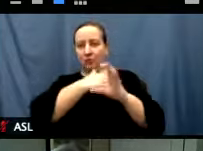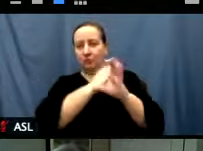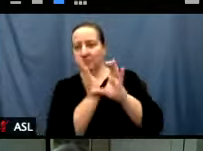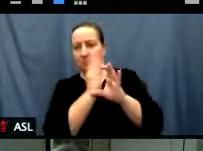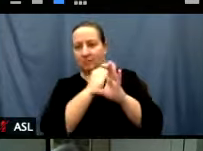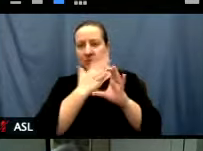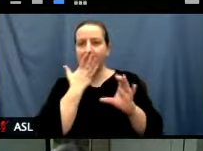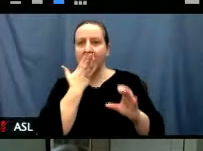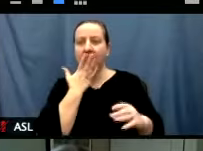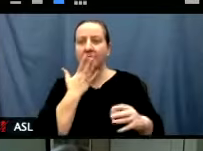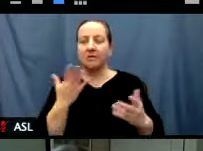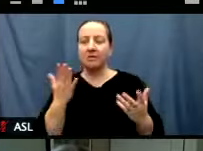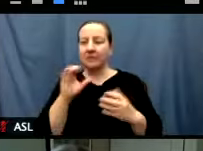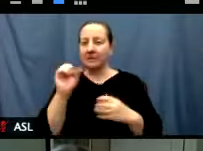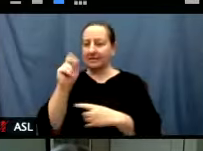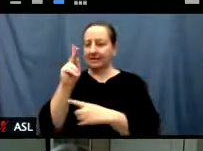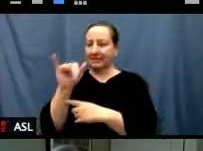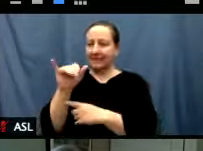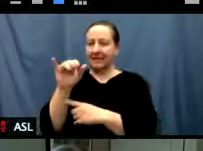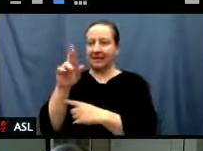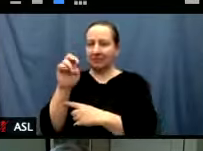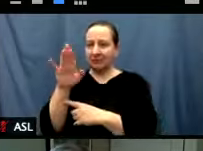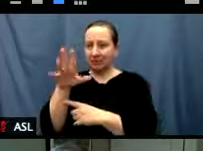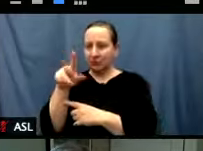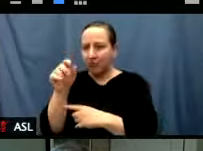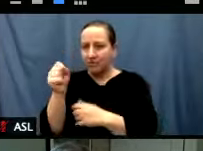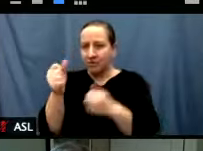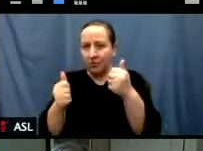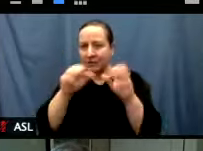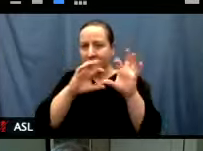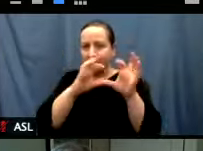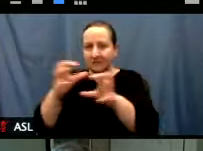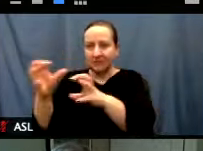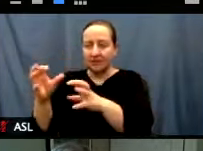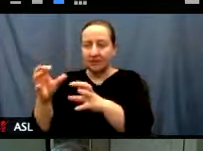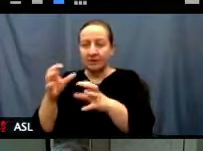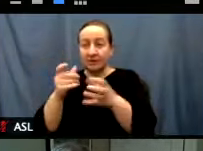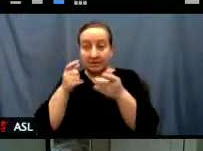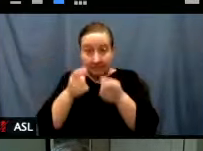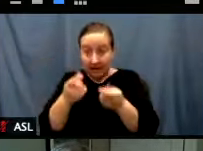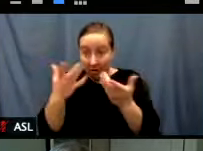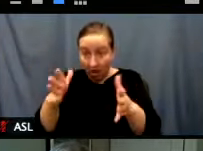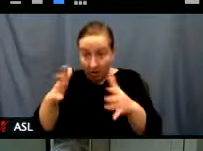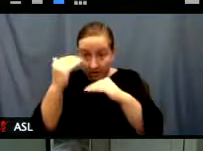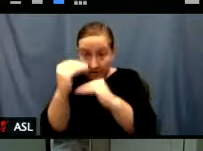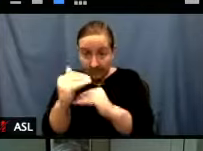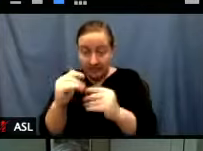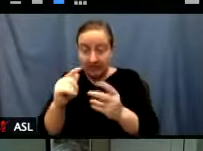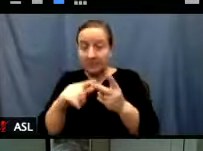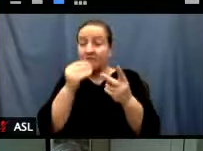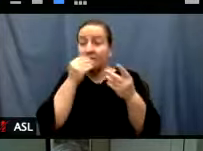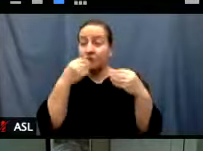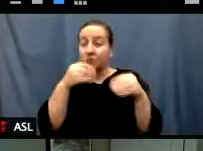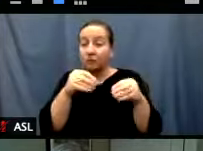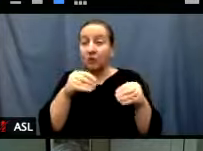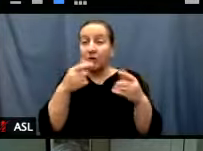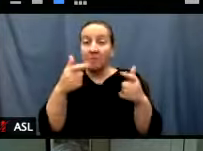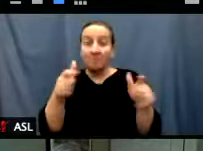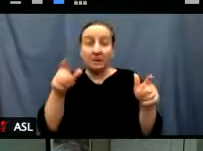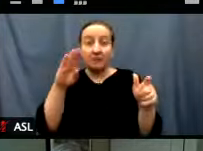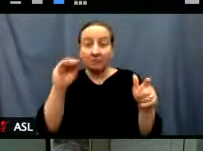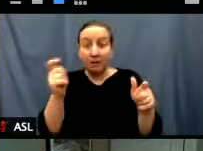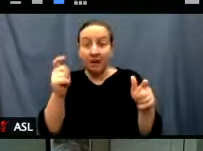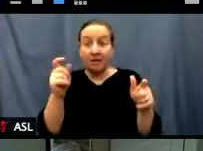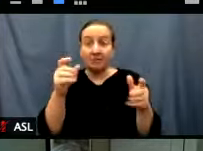where do ski resorts fall? What category are ski resorts, and are they limited right now? Are grocery stores and big box stores considered